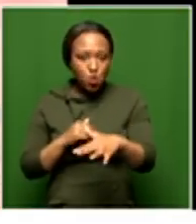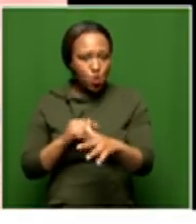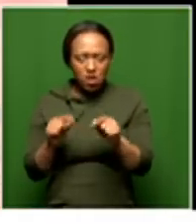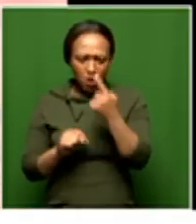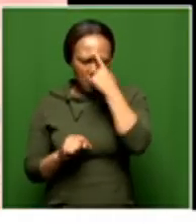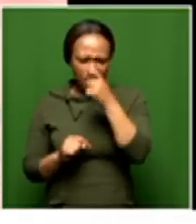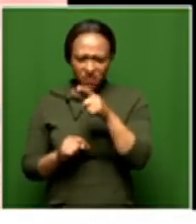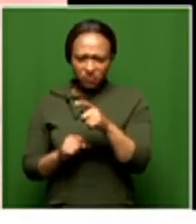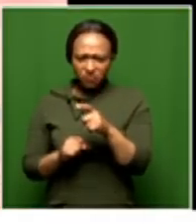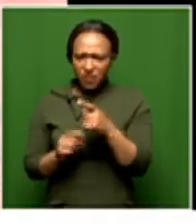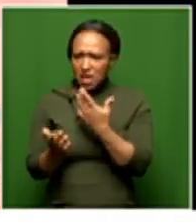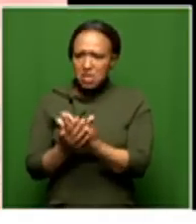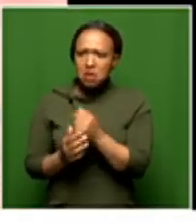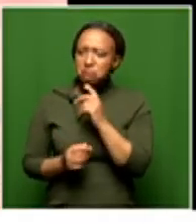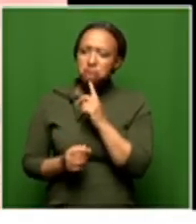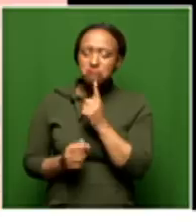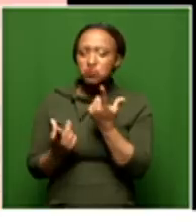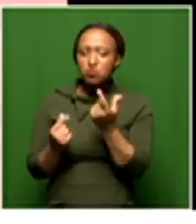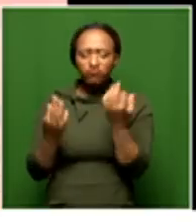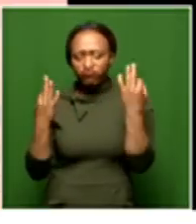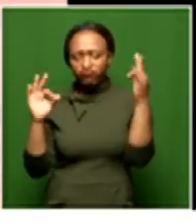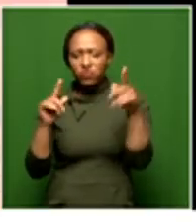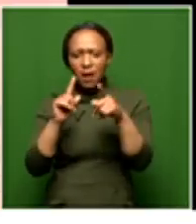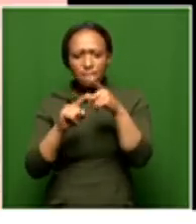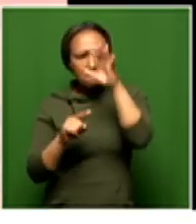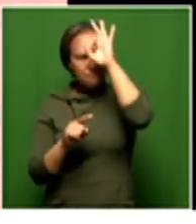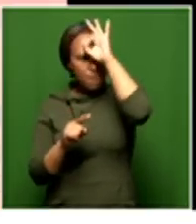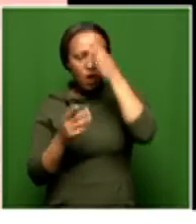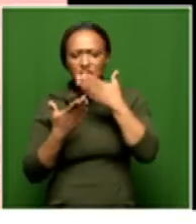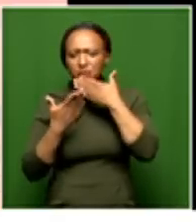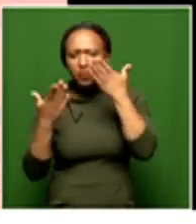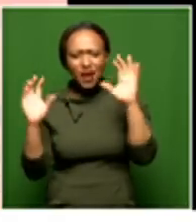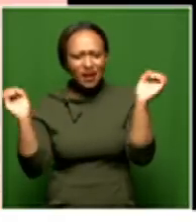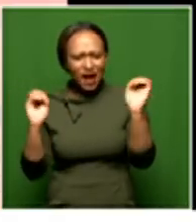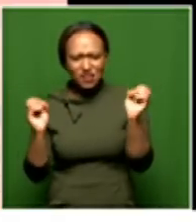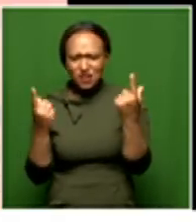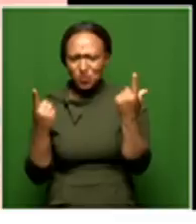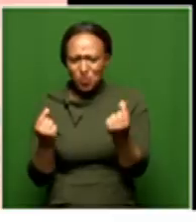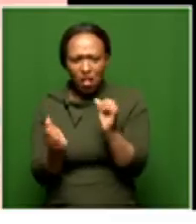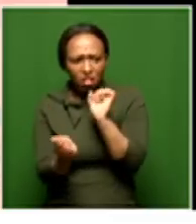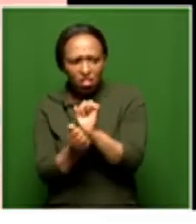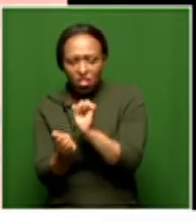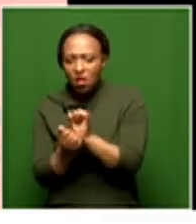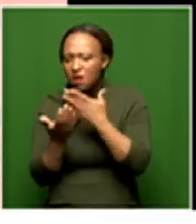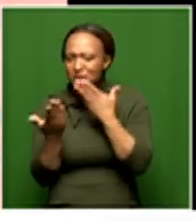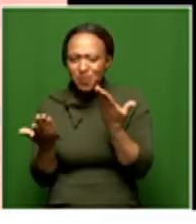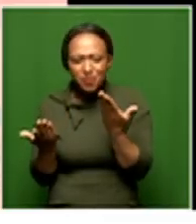so with no law enforcement taking any action against them, largely